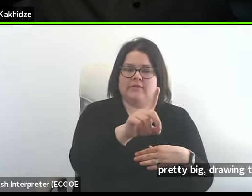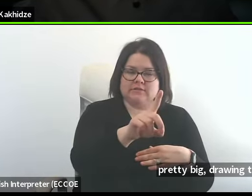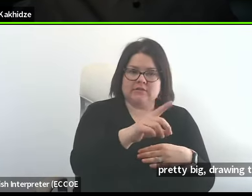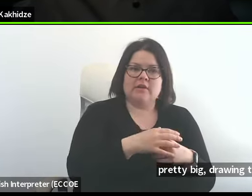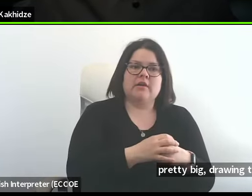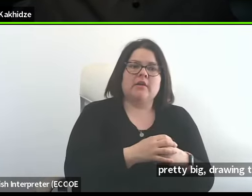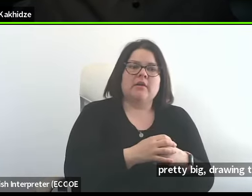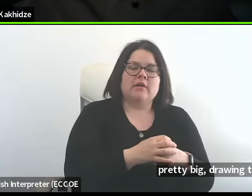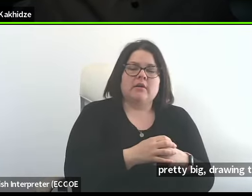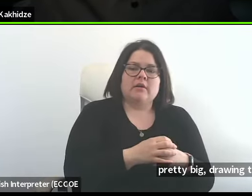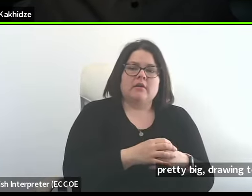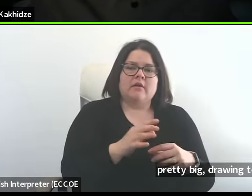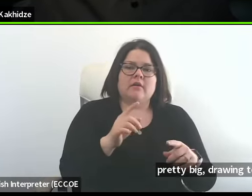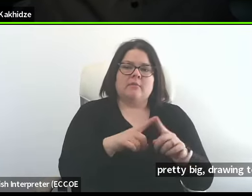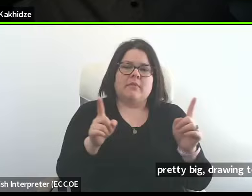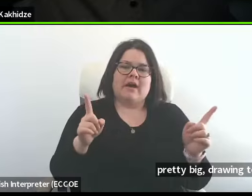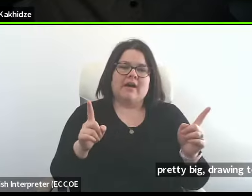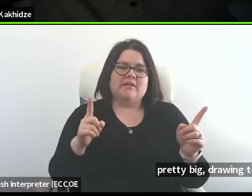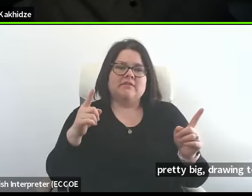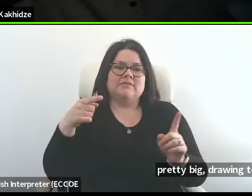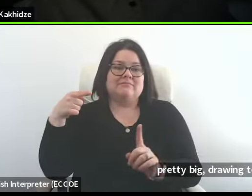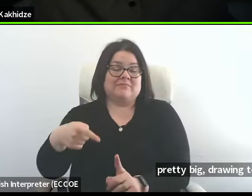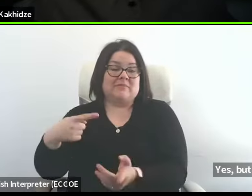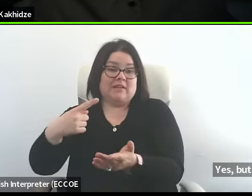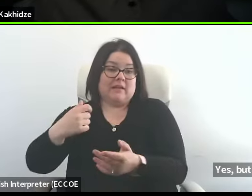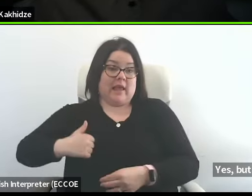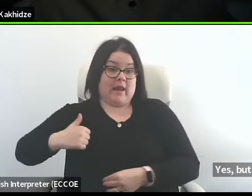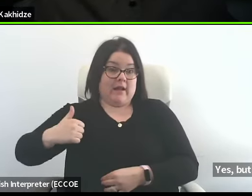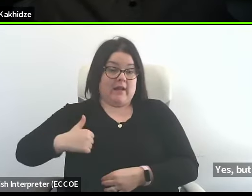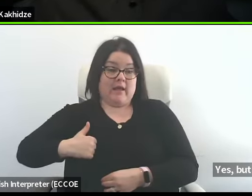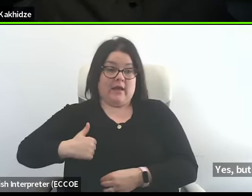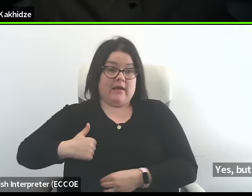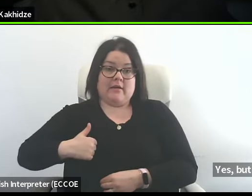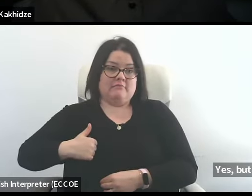Yes, but if to talk about Canada,